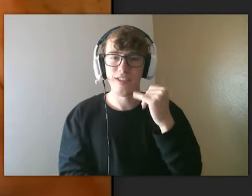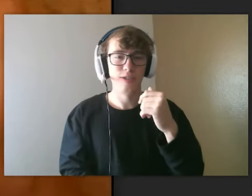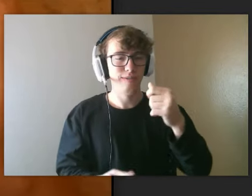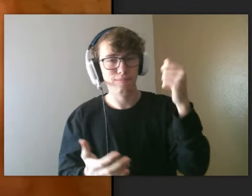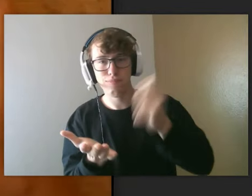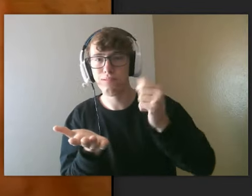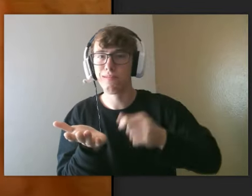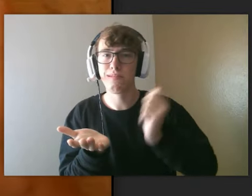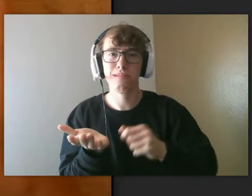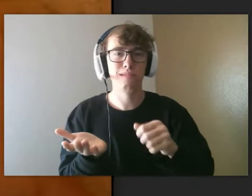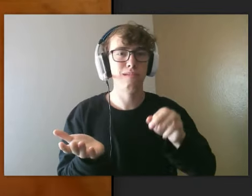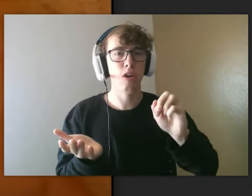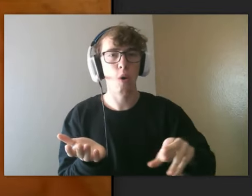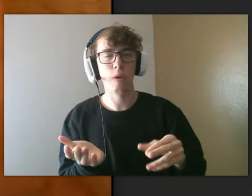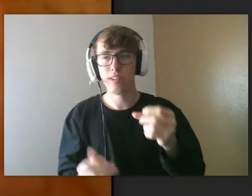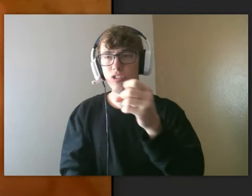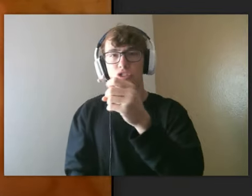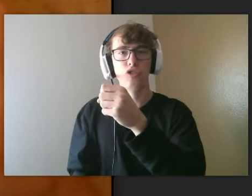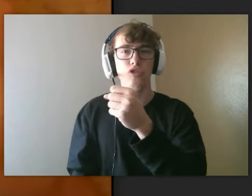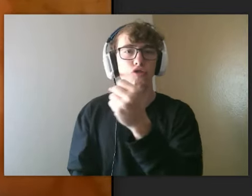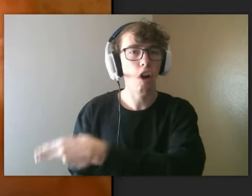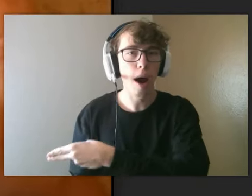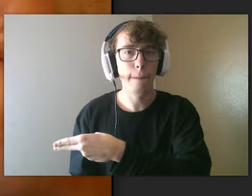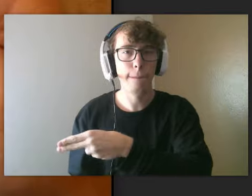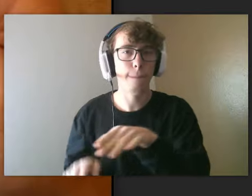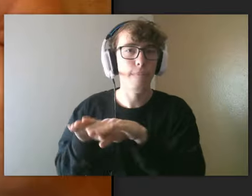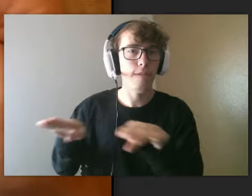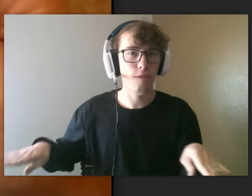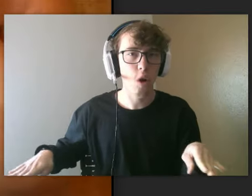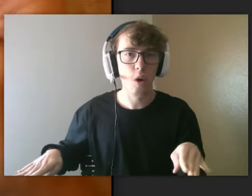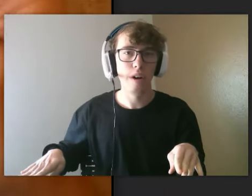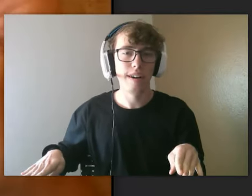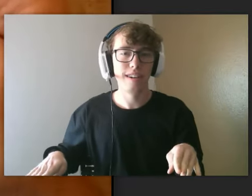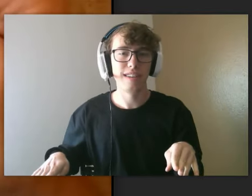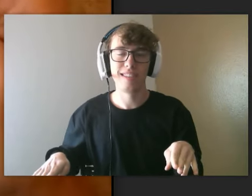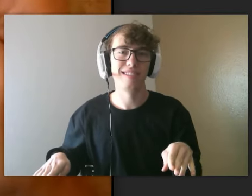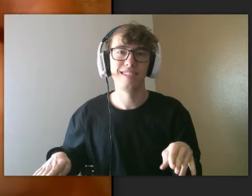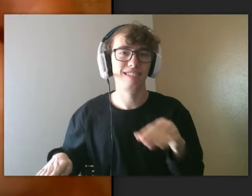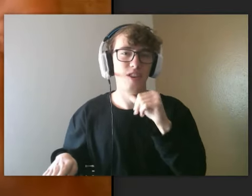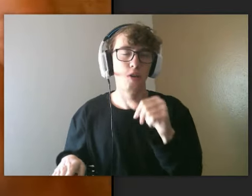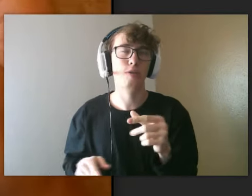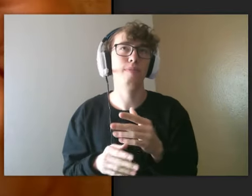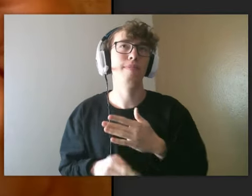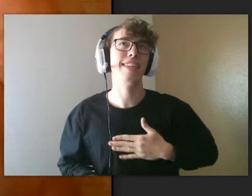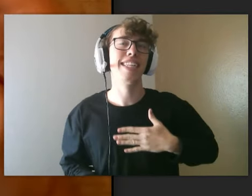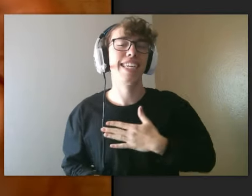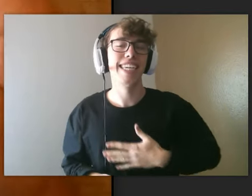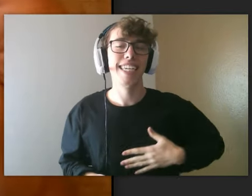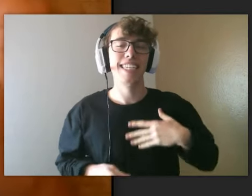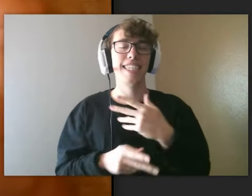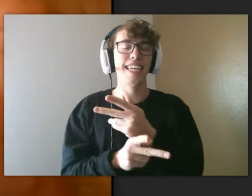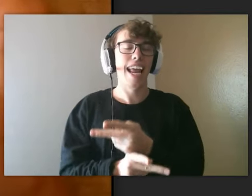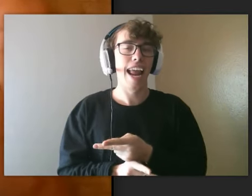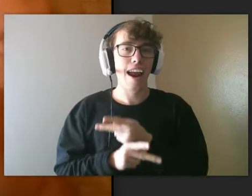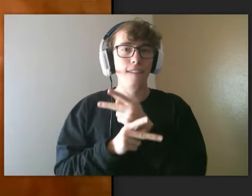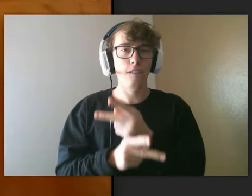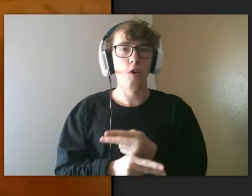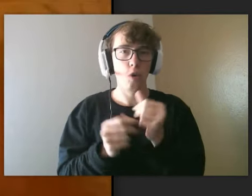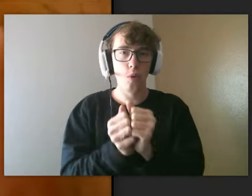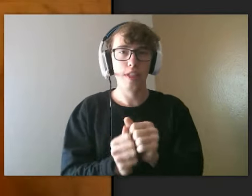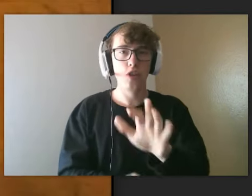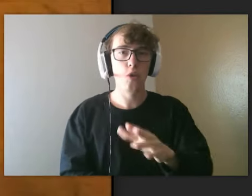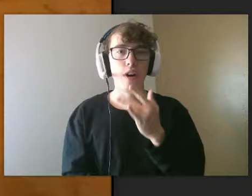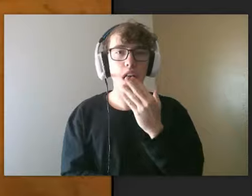on the floors. So in order to make sure that your colored pencils last you, please take really, really good care of